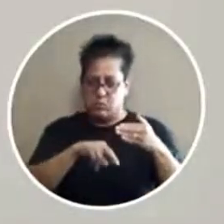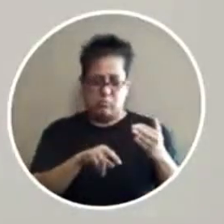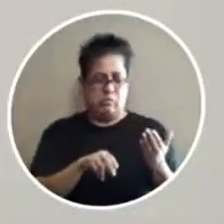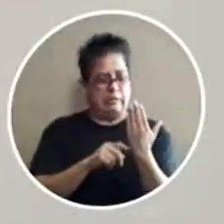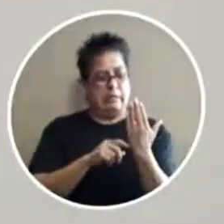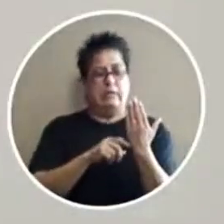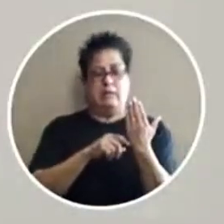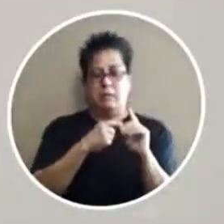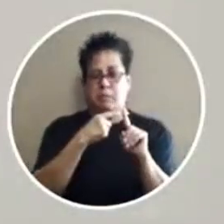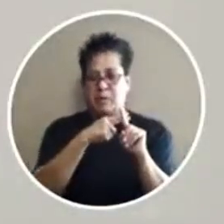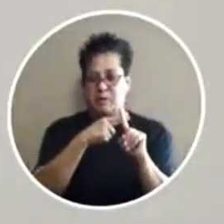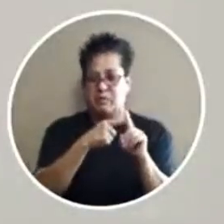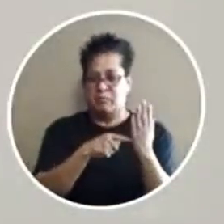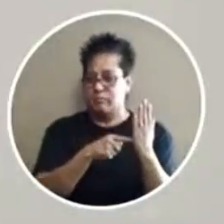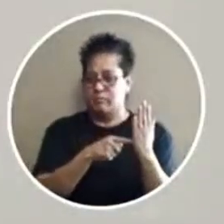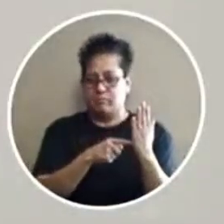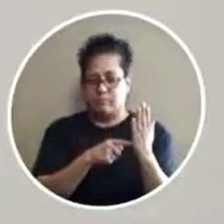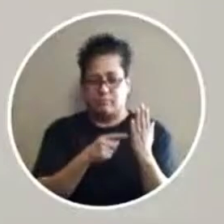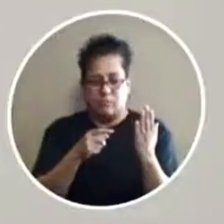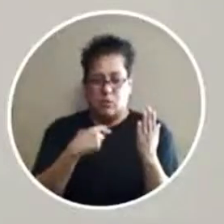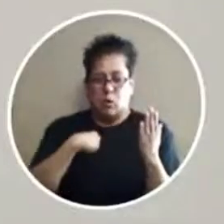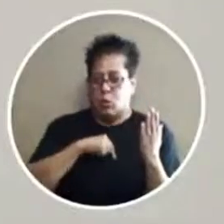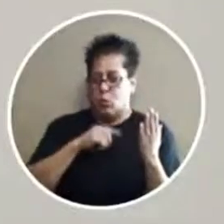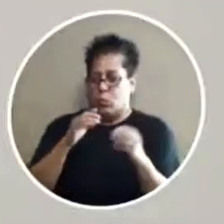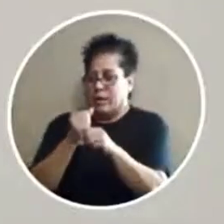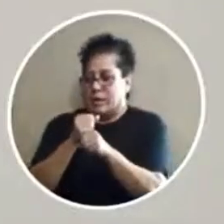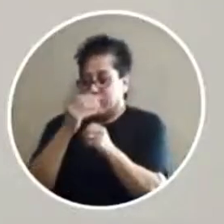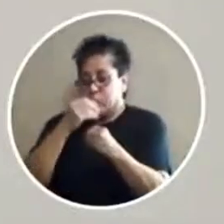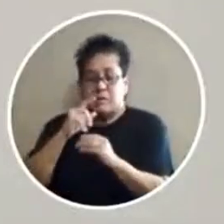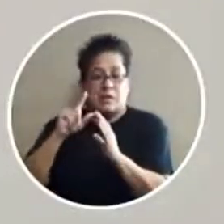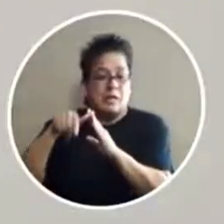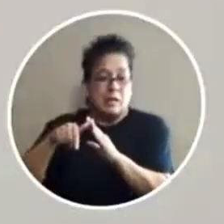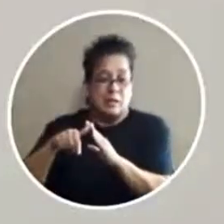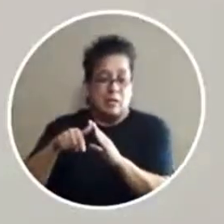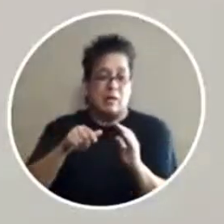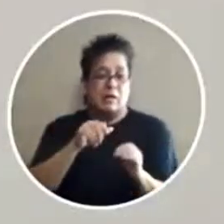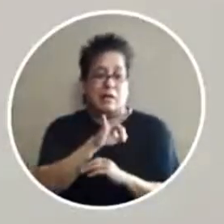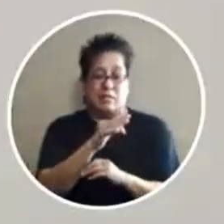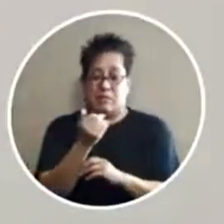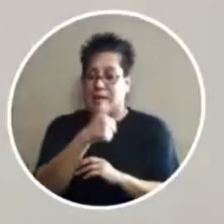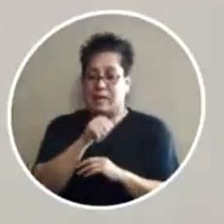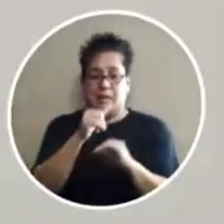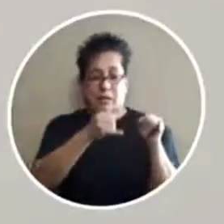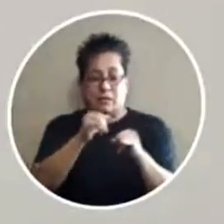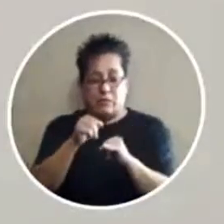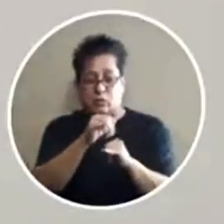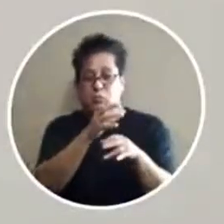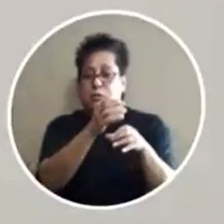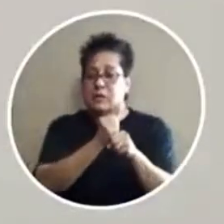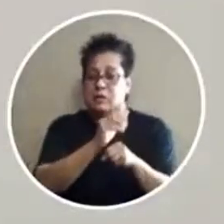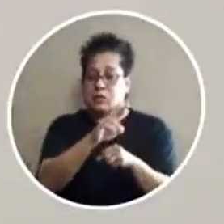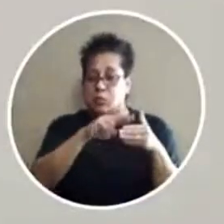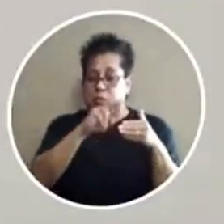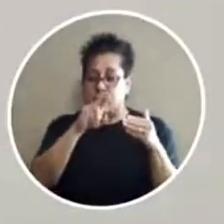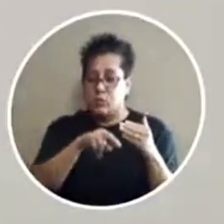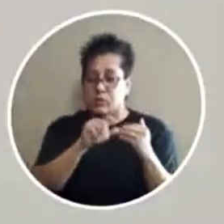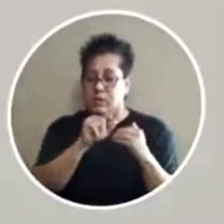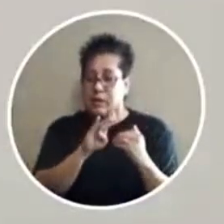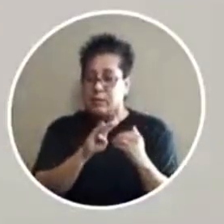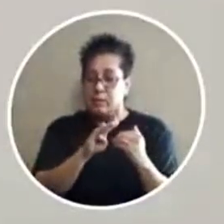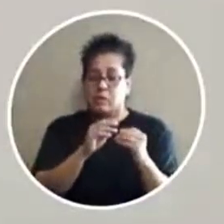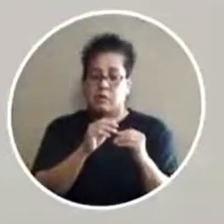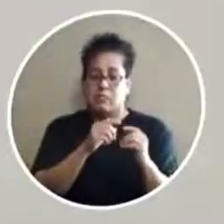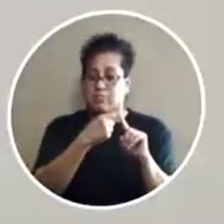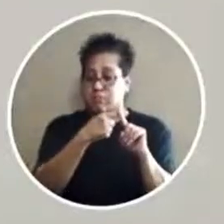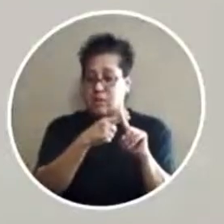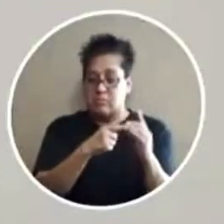laboratory, and we don't receive them until later. We ask that if any individual receive their laboratory